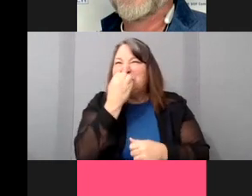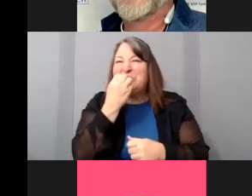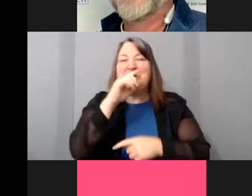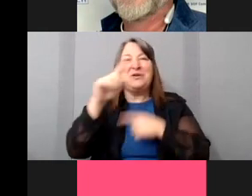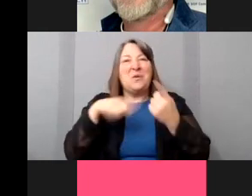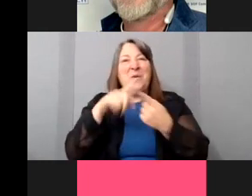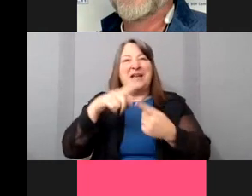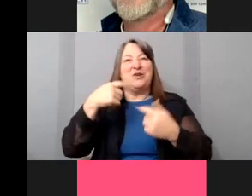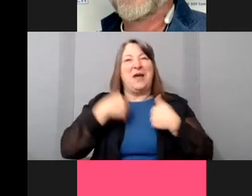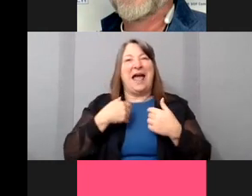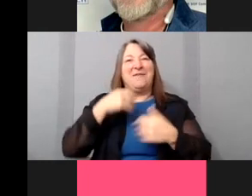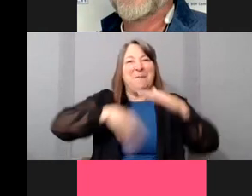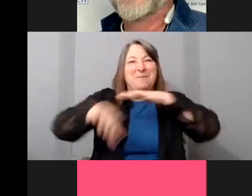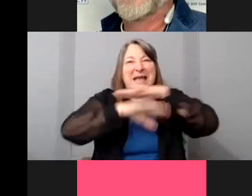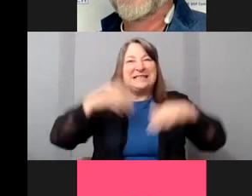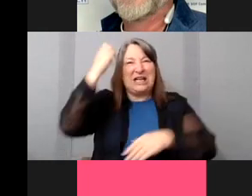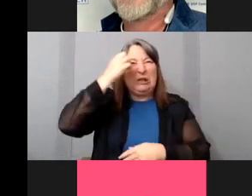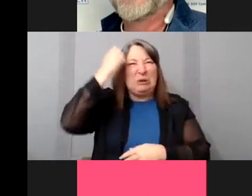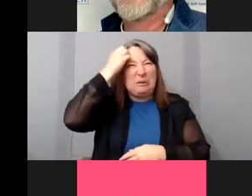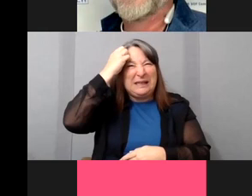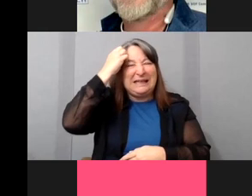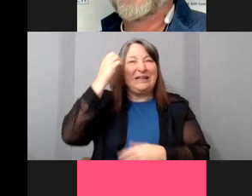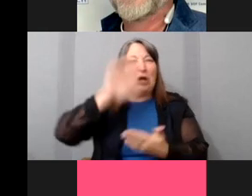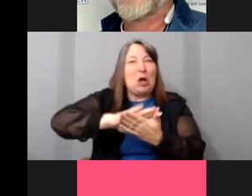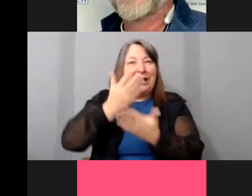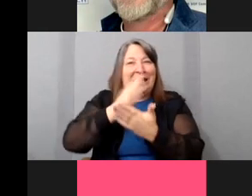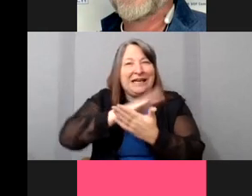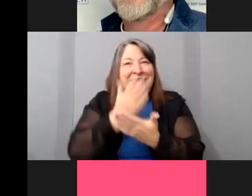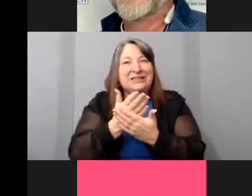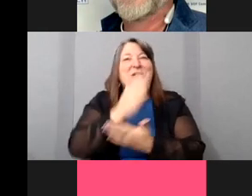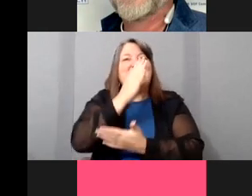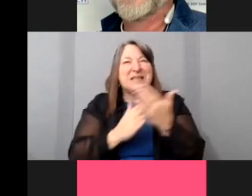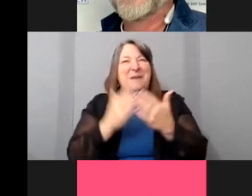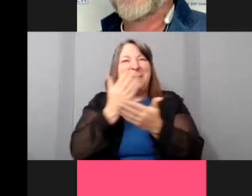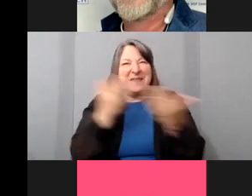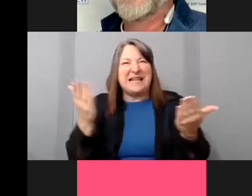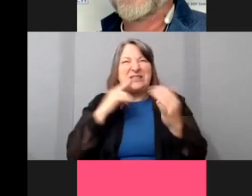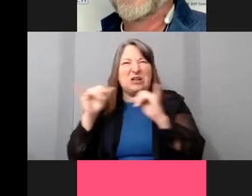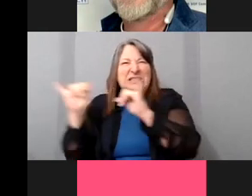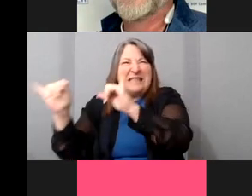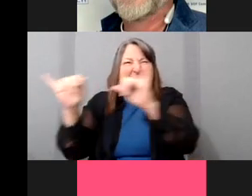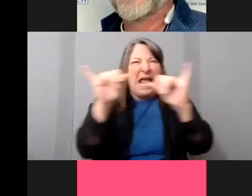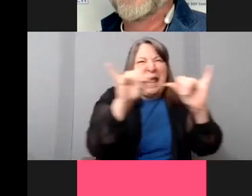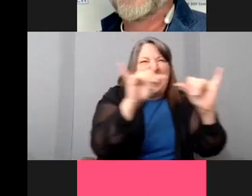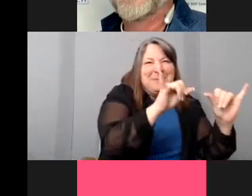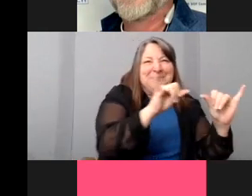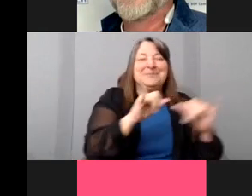there are some basic things that I think the whole field builds on in its own idiosyncratic way, program to program. And that's what I'm going to